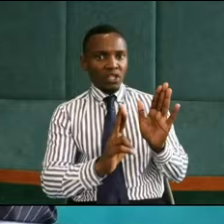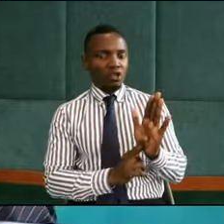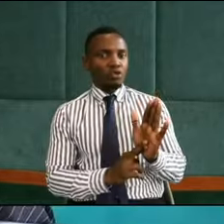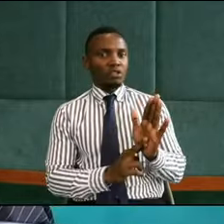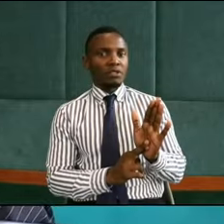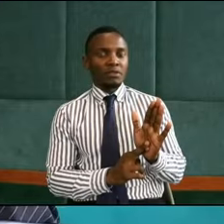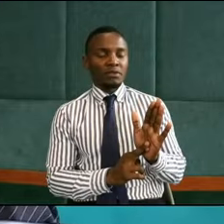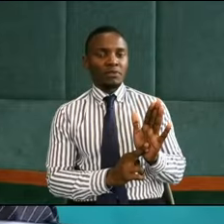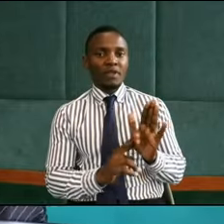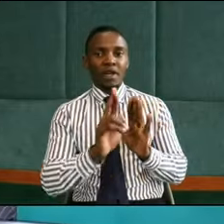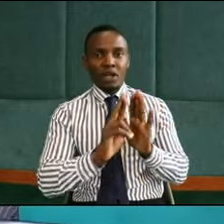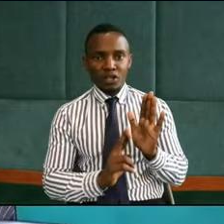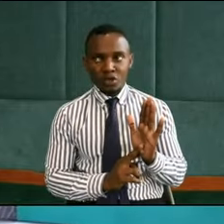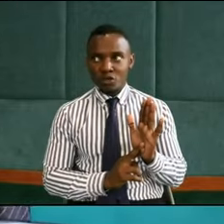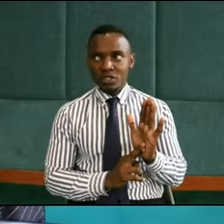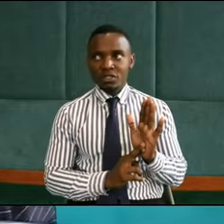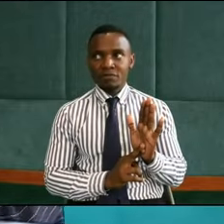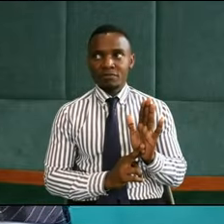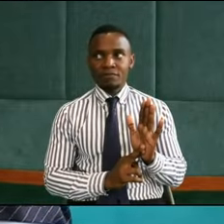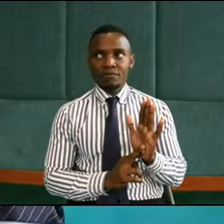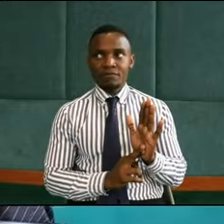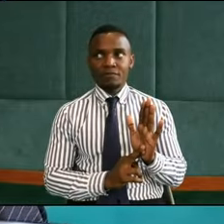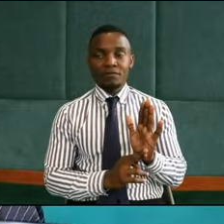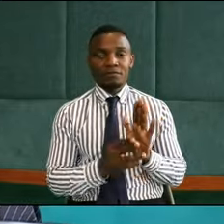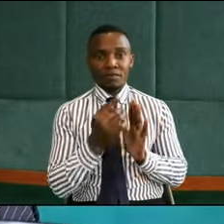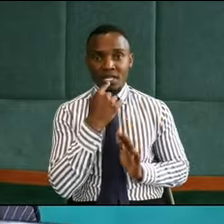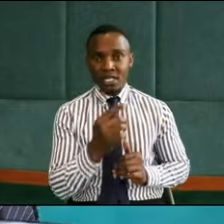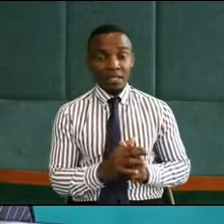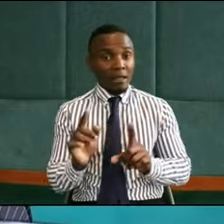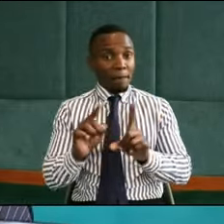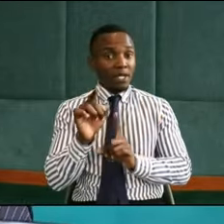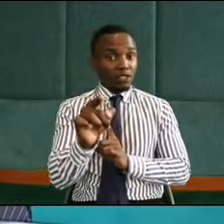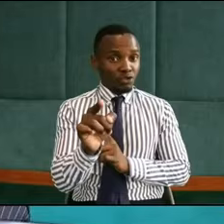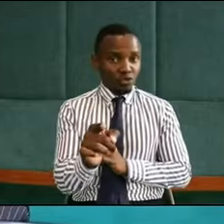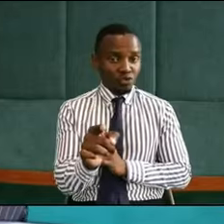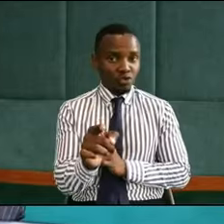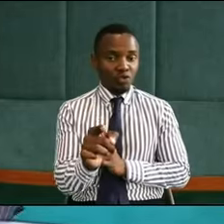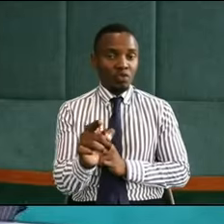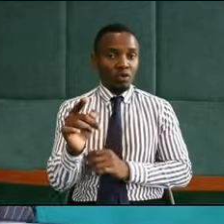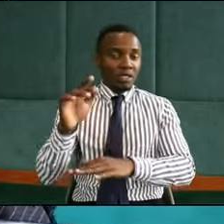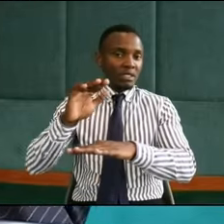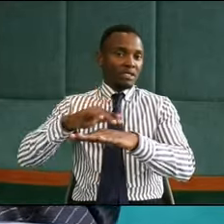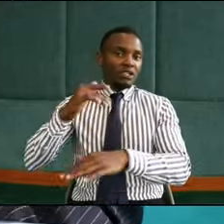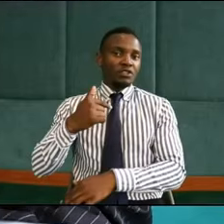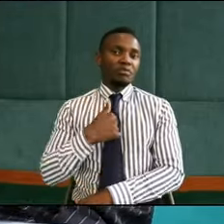moral rules of Israel. You laid your hand on